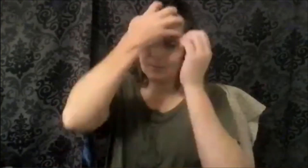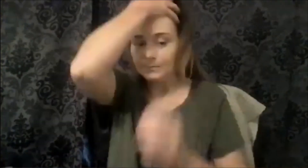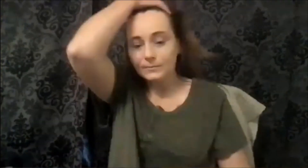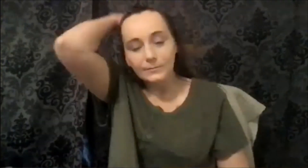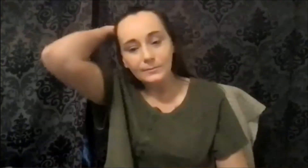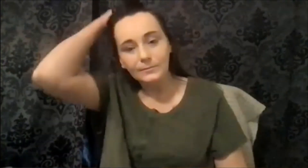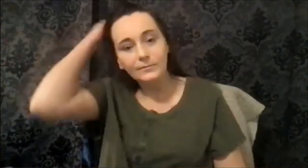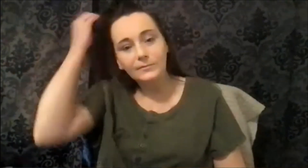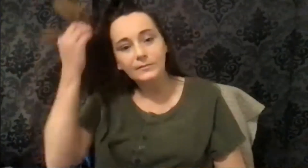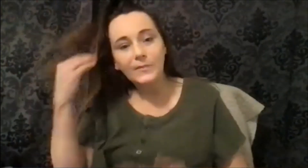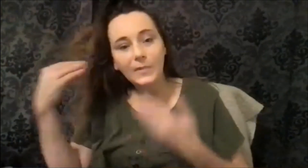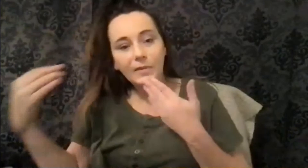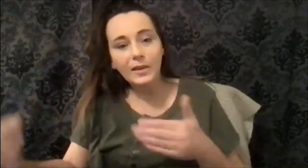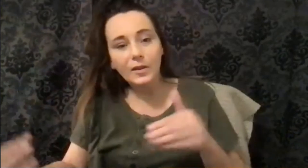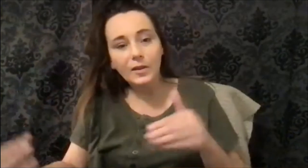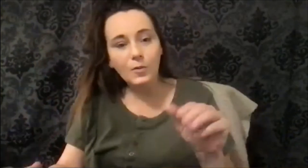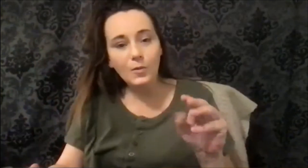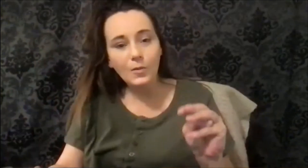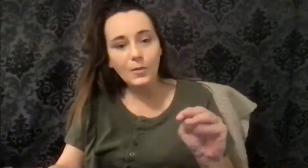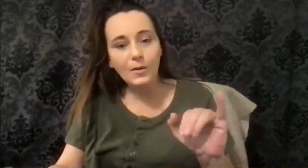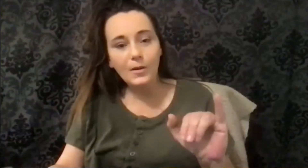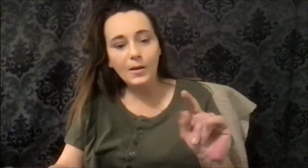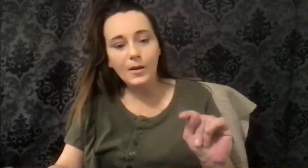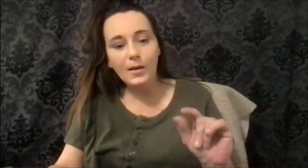you, Amitabh.